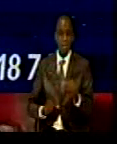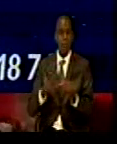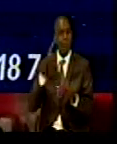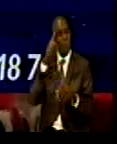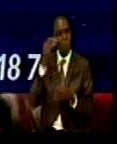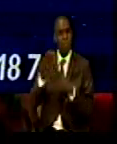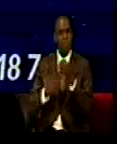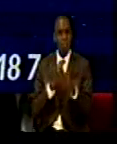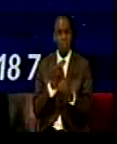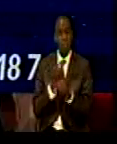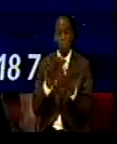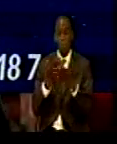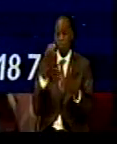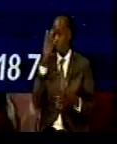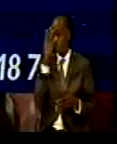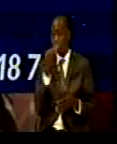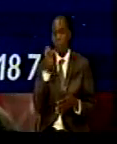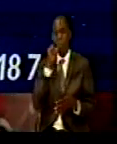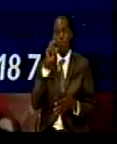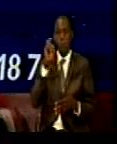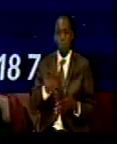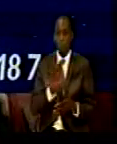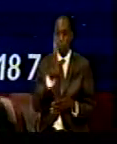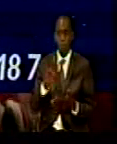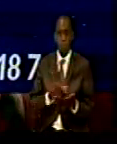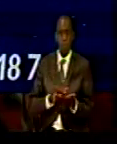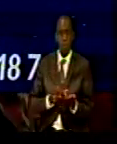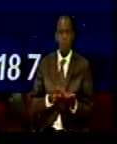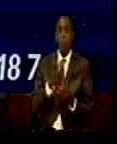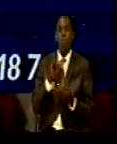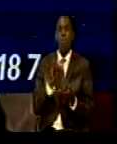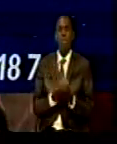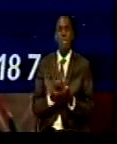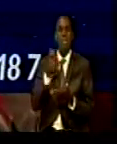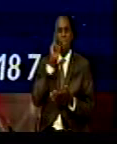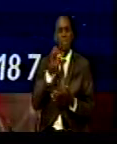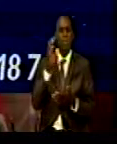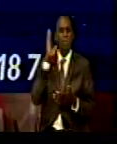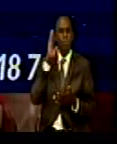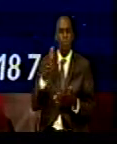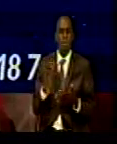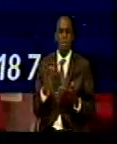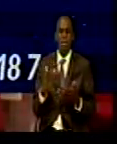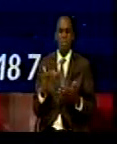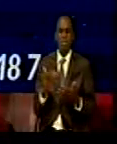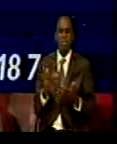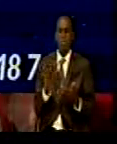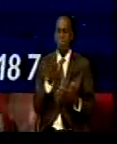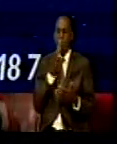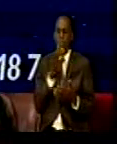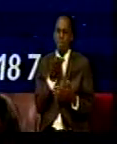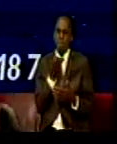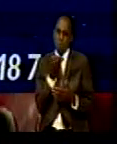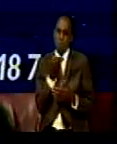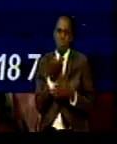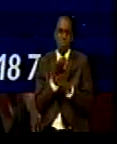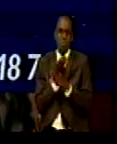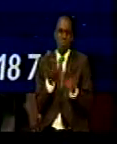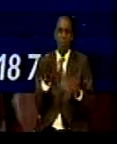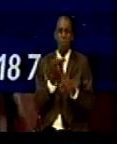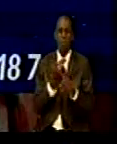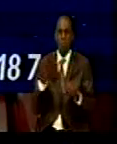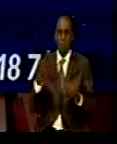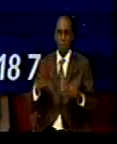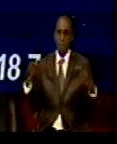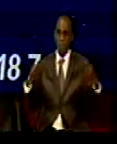diclofenac so that it will relieve the pain in the morning for me to be able to carry on my duty. But by the grace of God, as I came